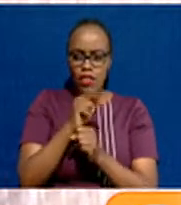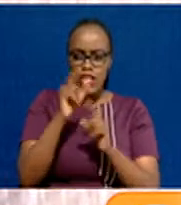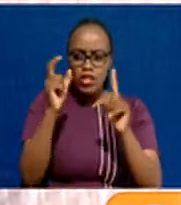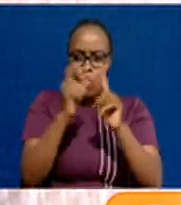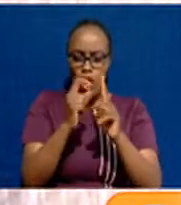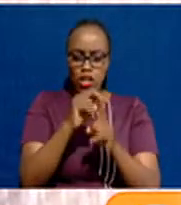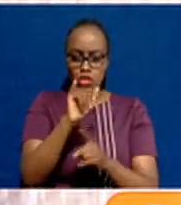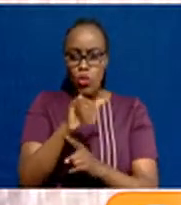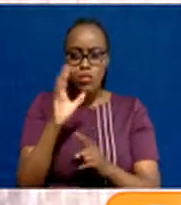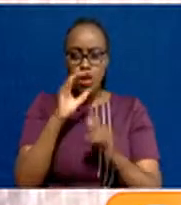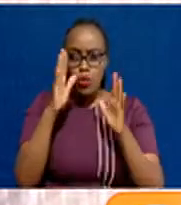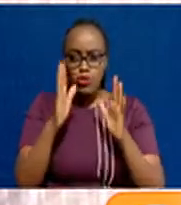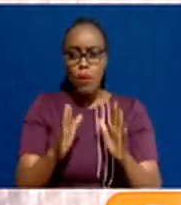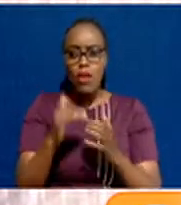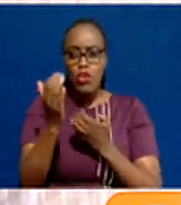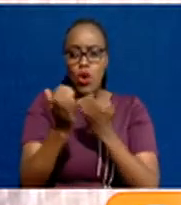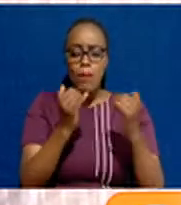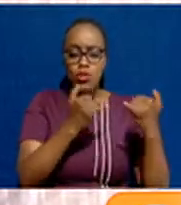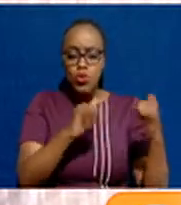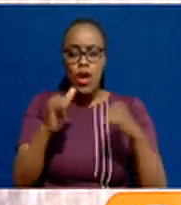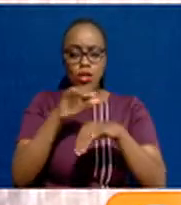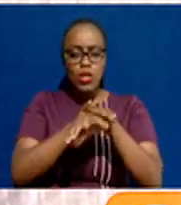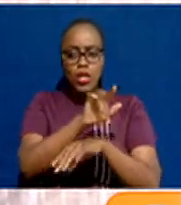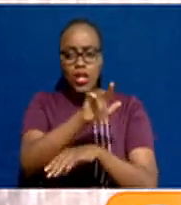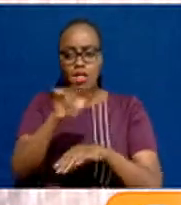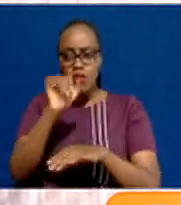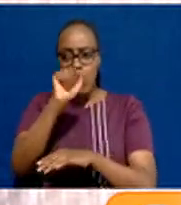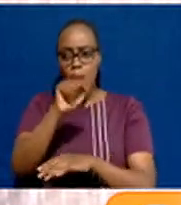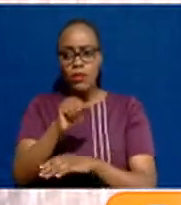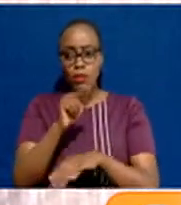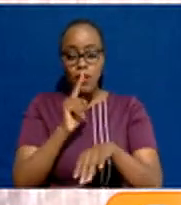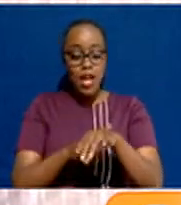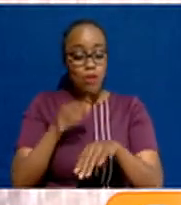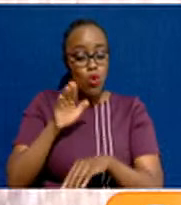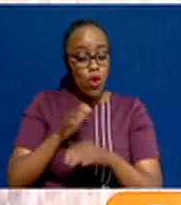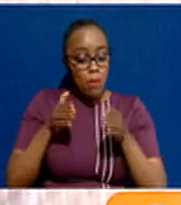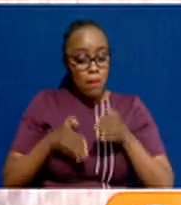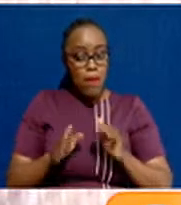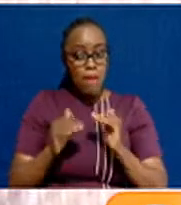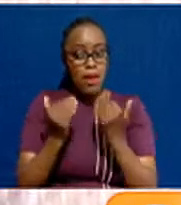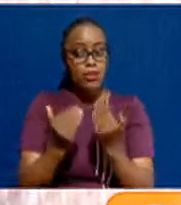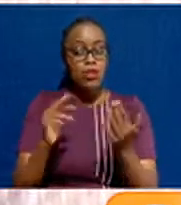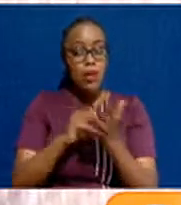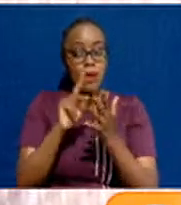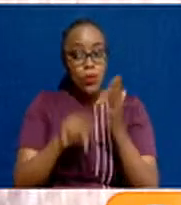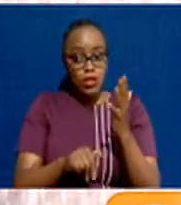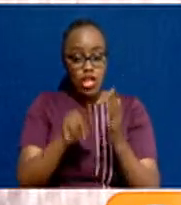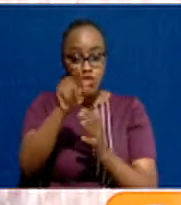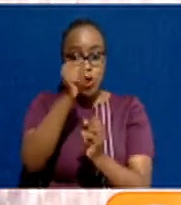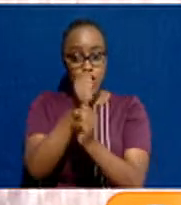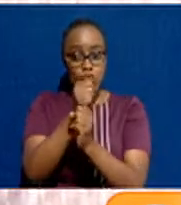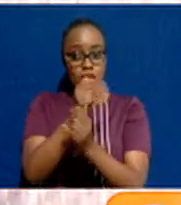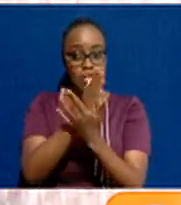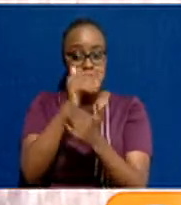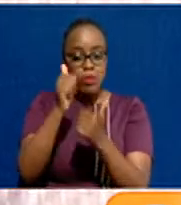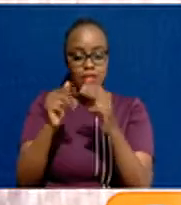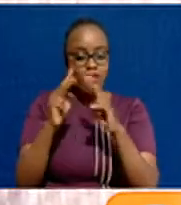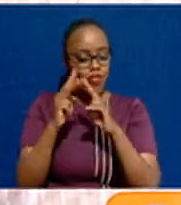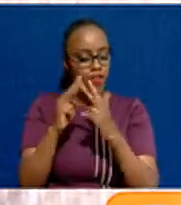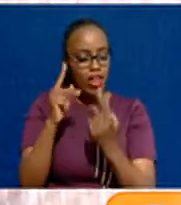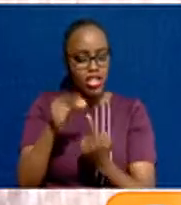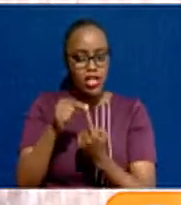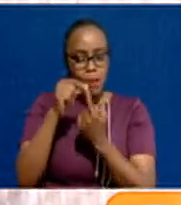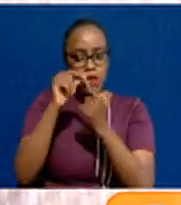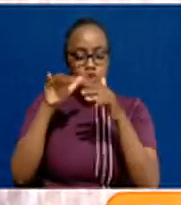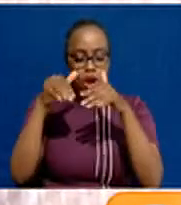those consumers that your business is trying to get to, can only come when women have children. Mm. So not only are you doing something that's so unique in